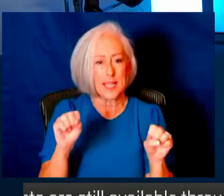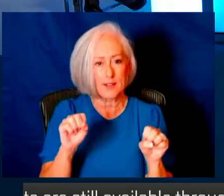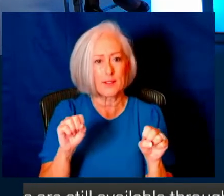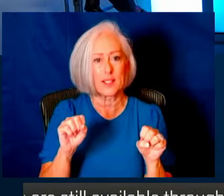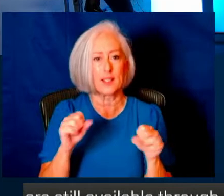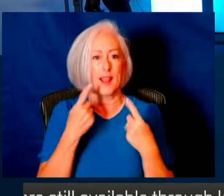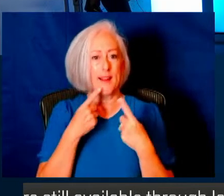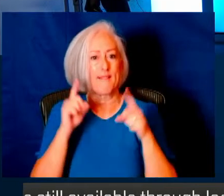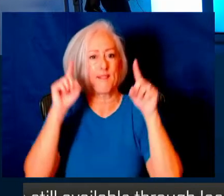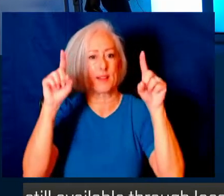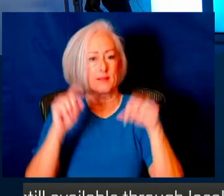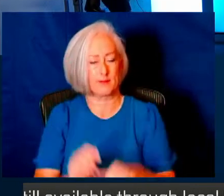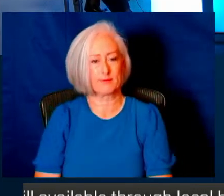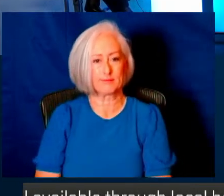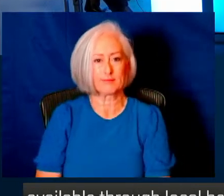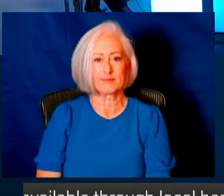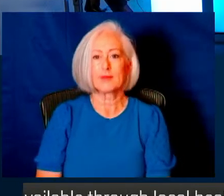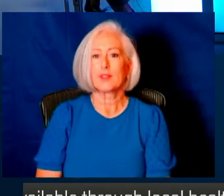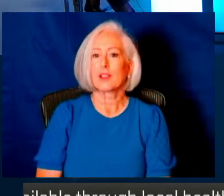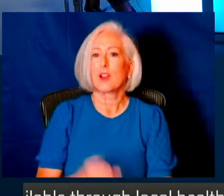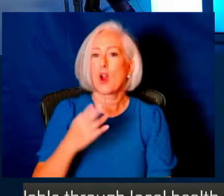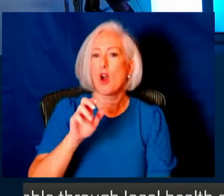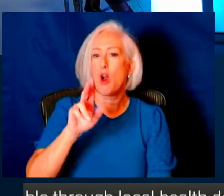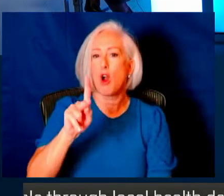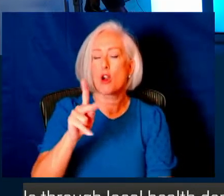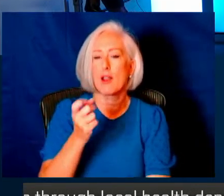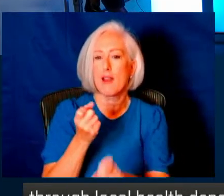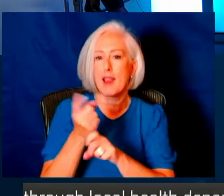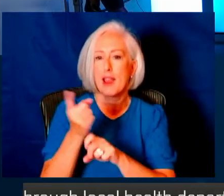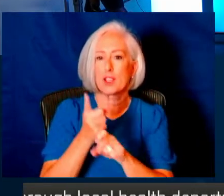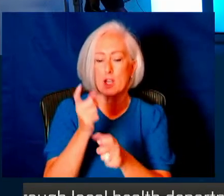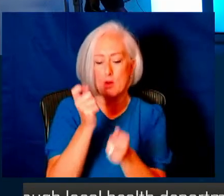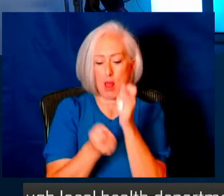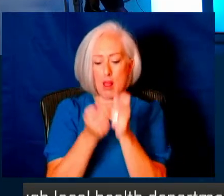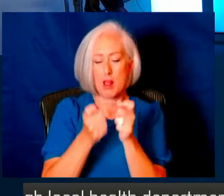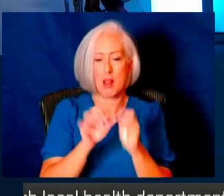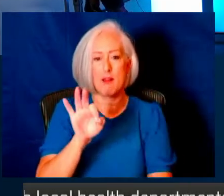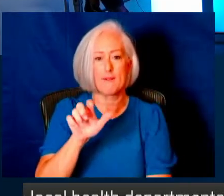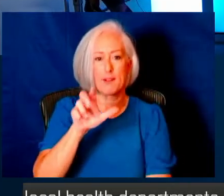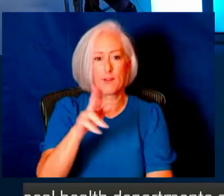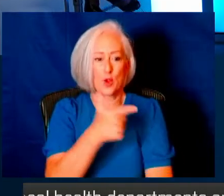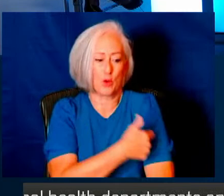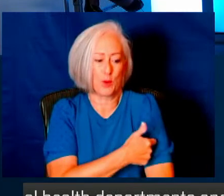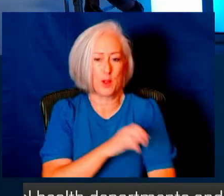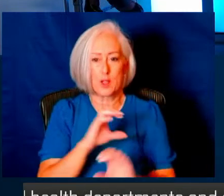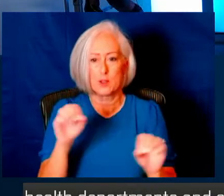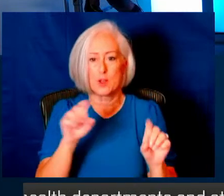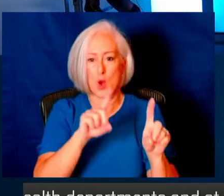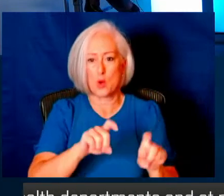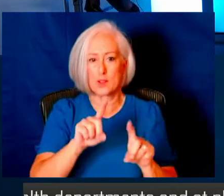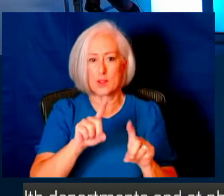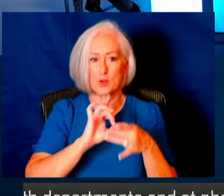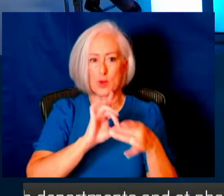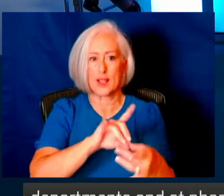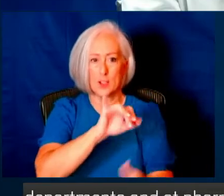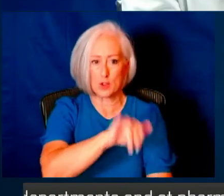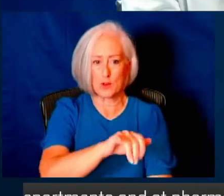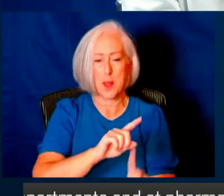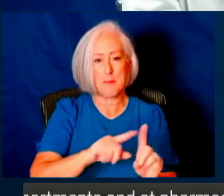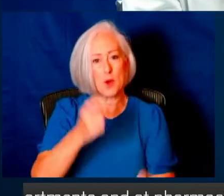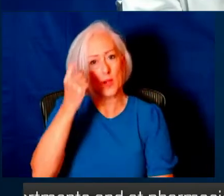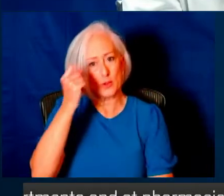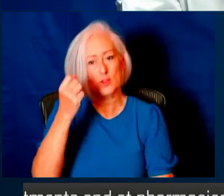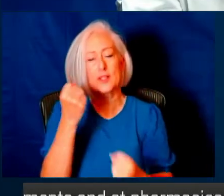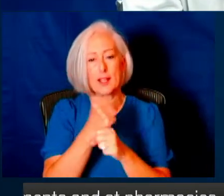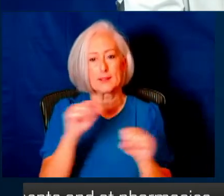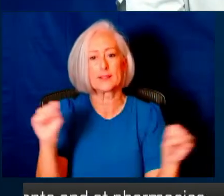Gosh, Hawk, every year we reconfigure the influenza vaccine. Mm-hmm. There's no trials around that. There's really no trials, but we understand the safety of it